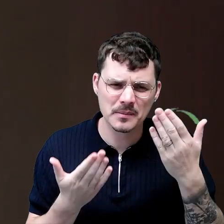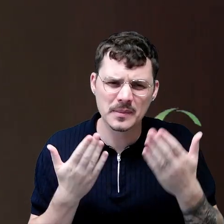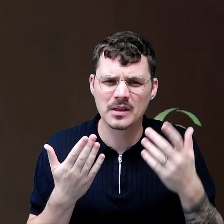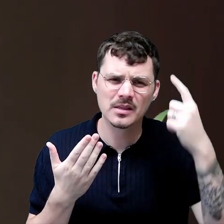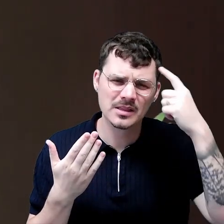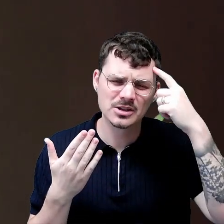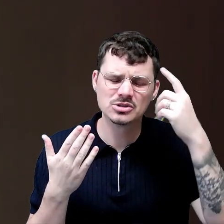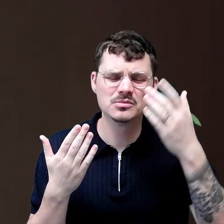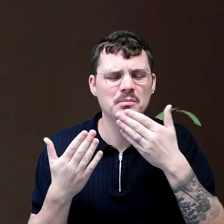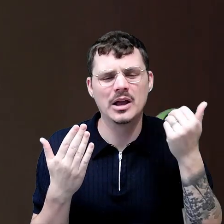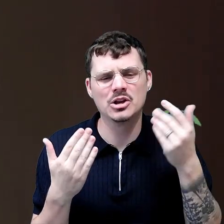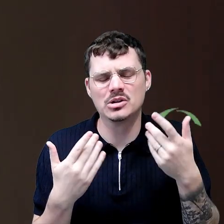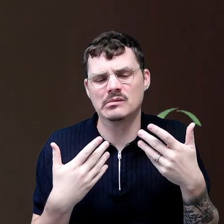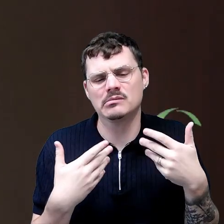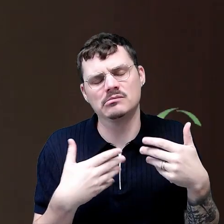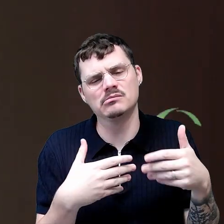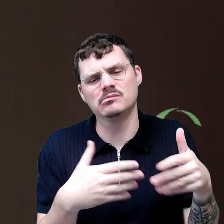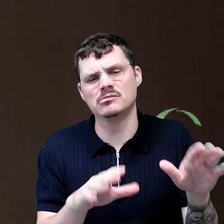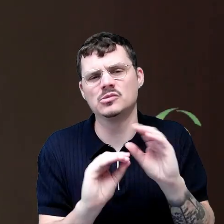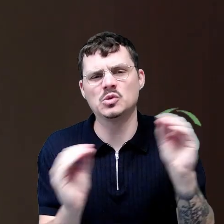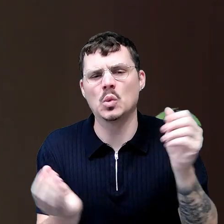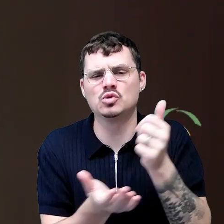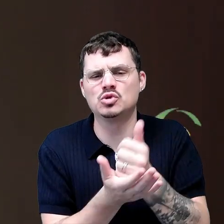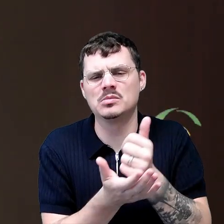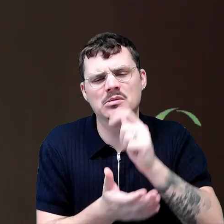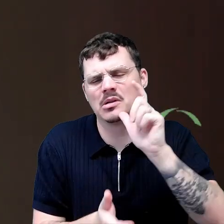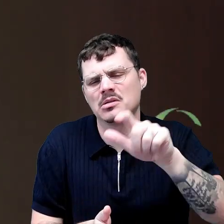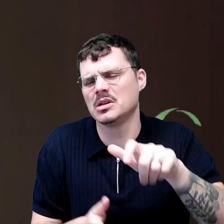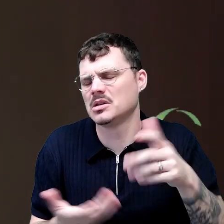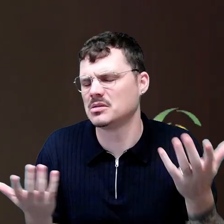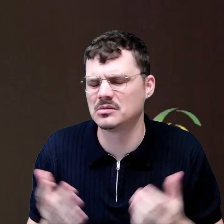her go without treatment?